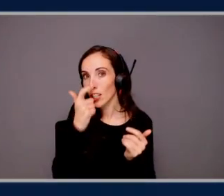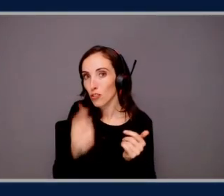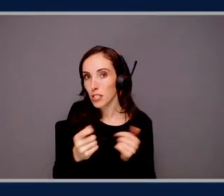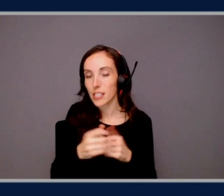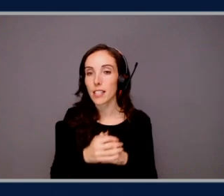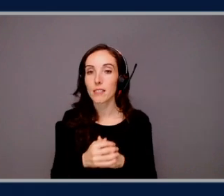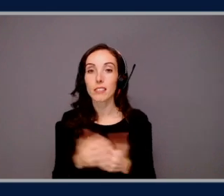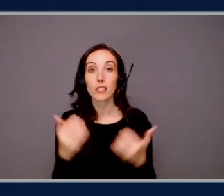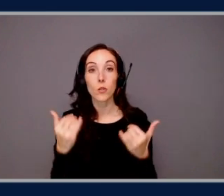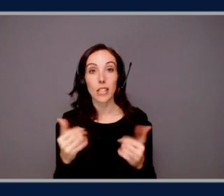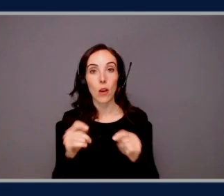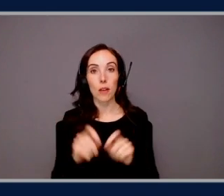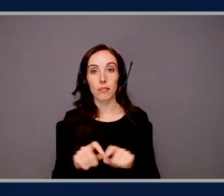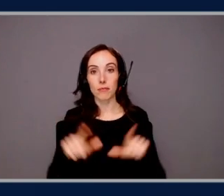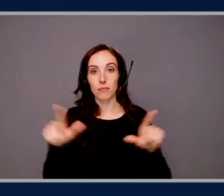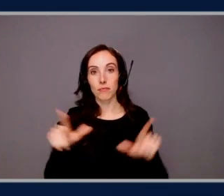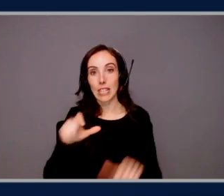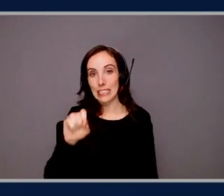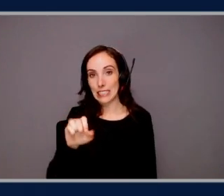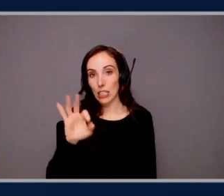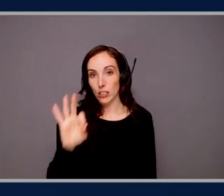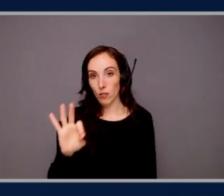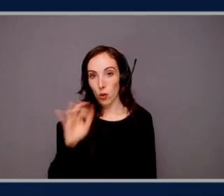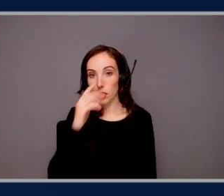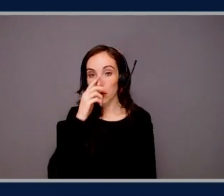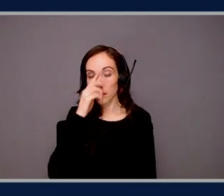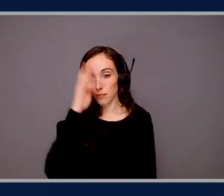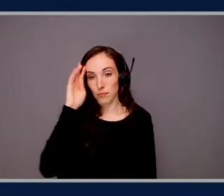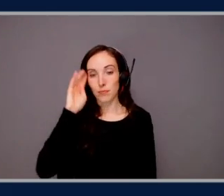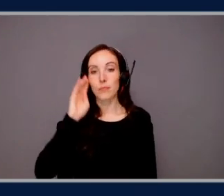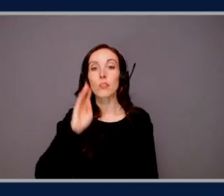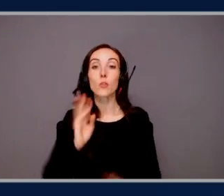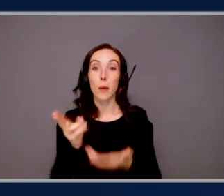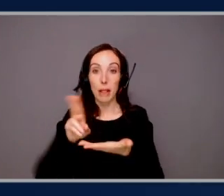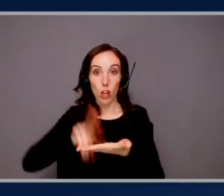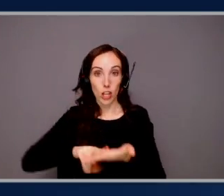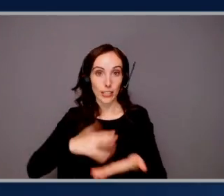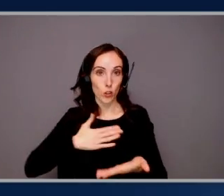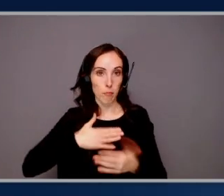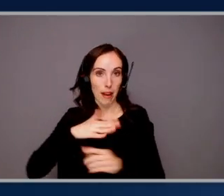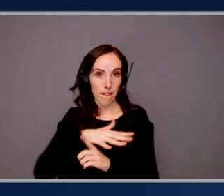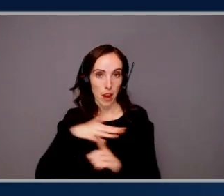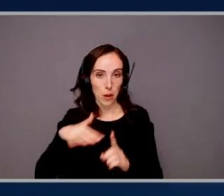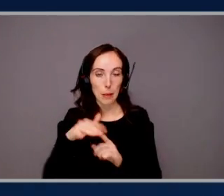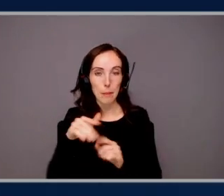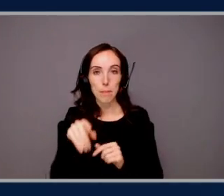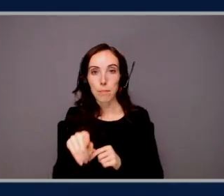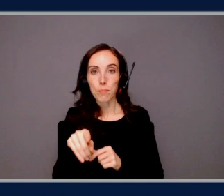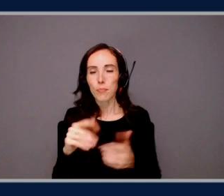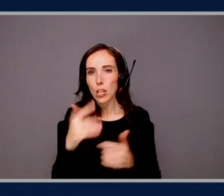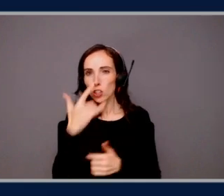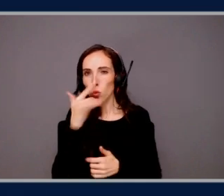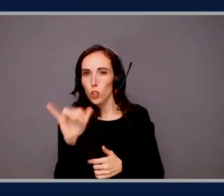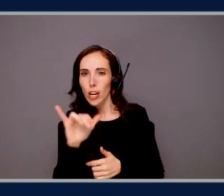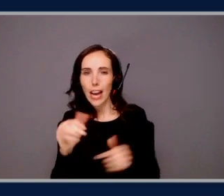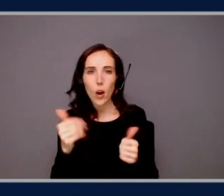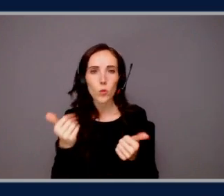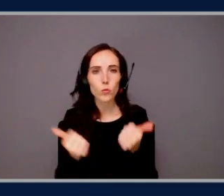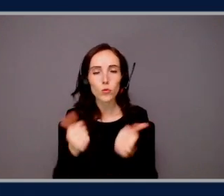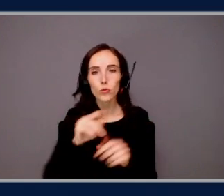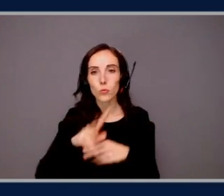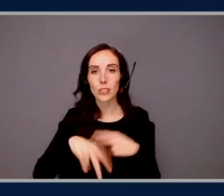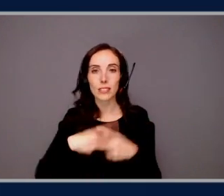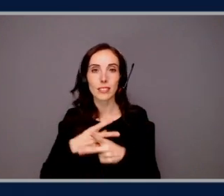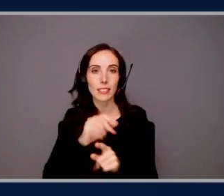into Salesforce for a second. So I logged into my Salesforce environment, and I'm thinking today, let's look at what kind of cases we're dealing with. Salesforce is often